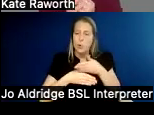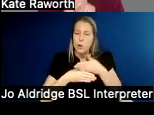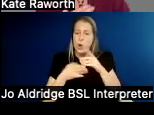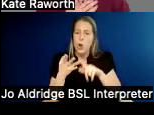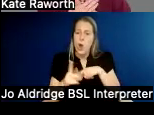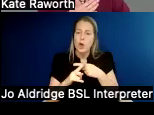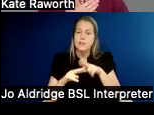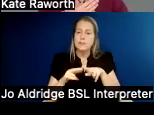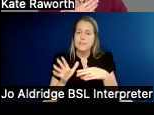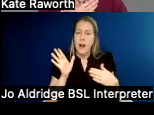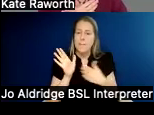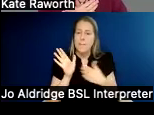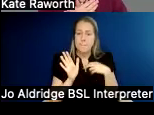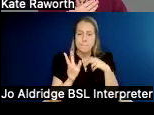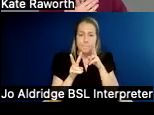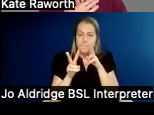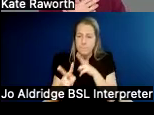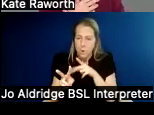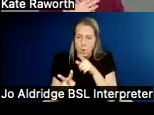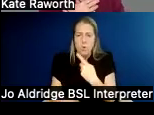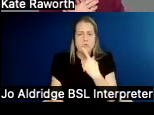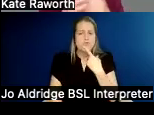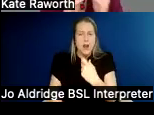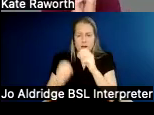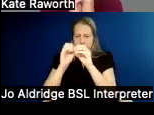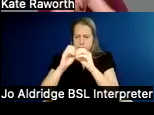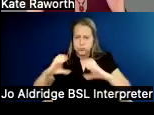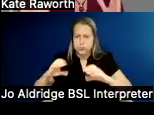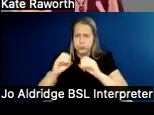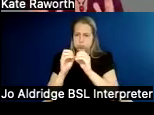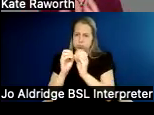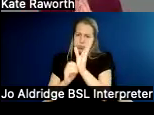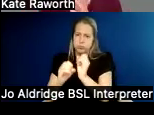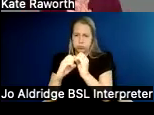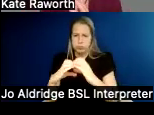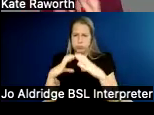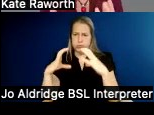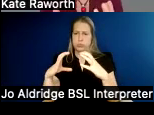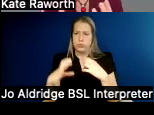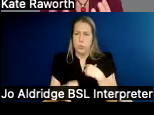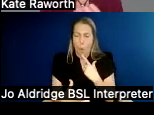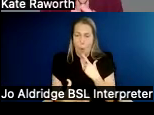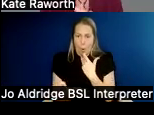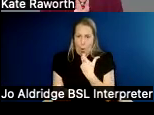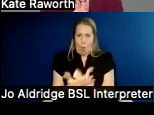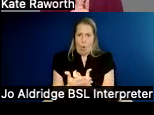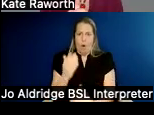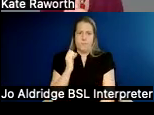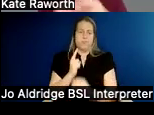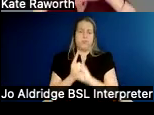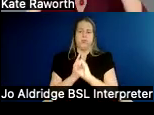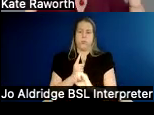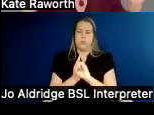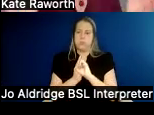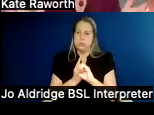just had a visceral impact on me. The Earth system scientists have said we are overshooting the life support systems of our planet.